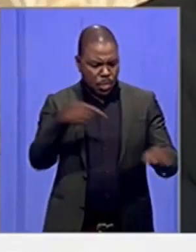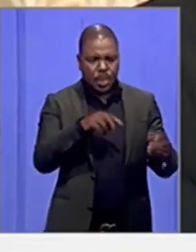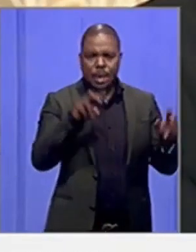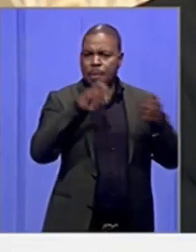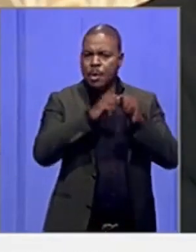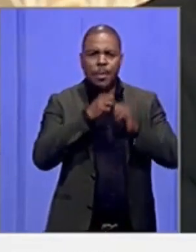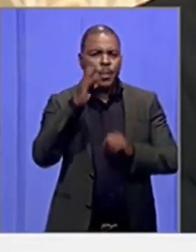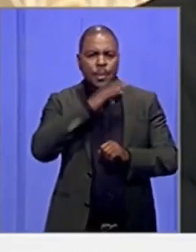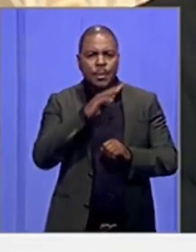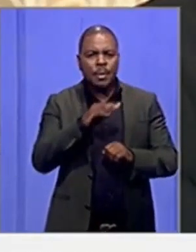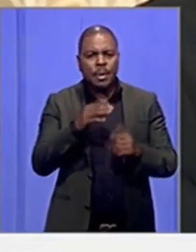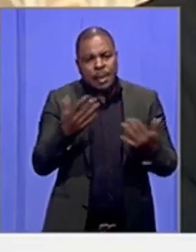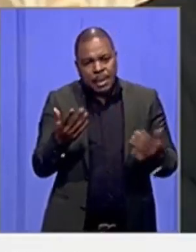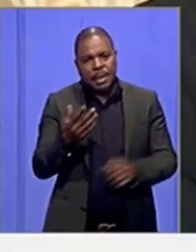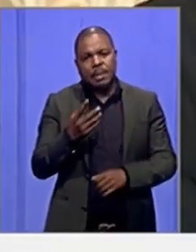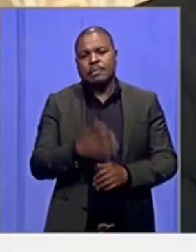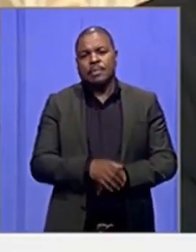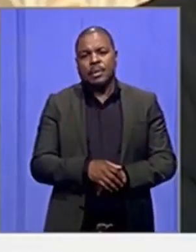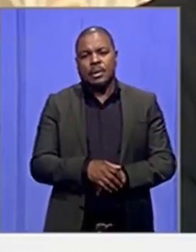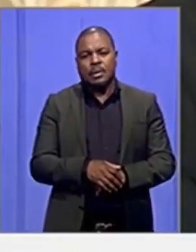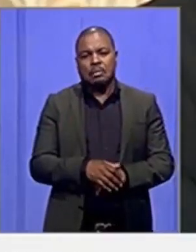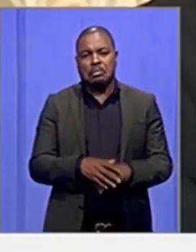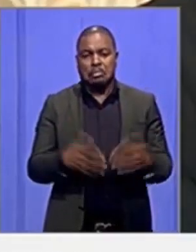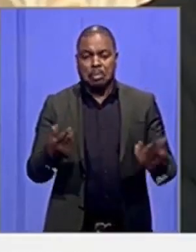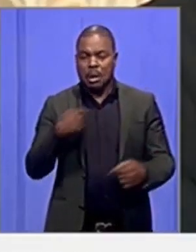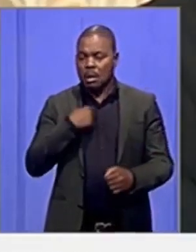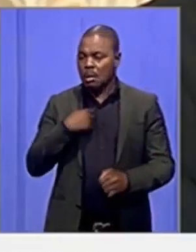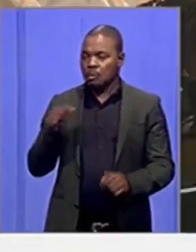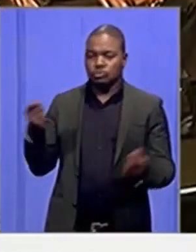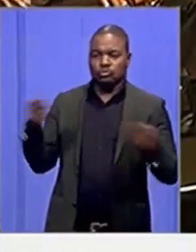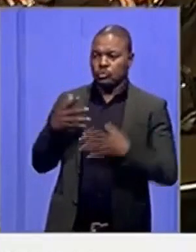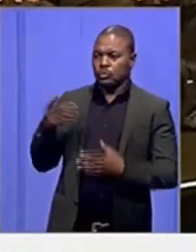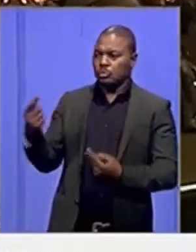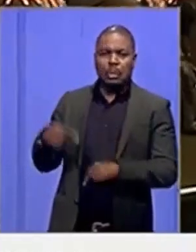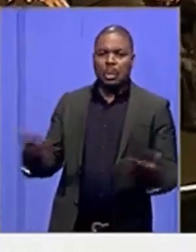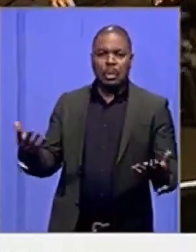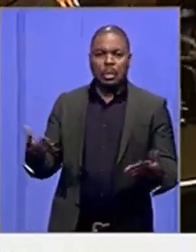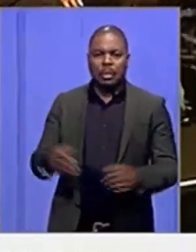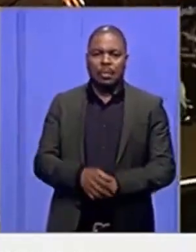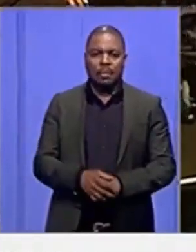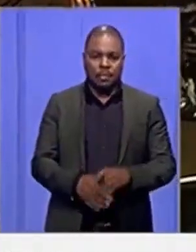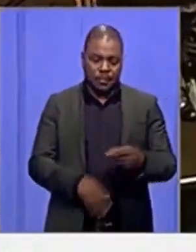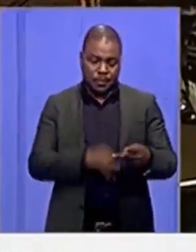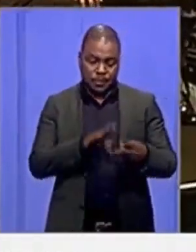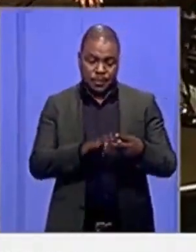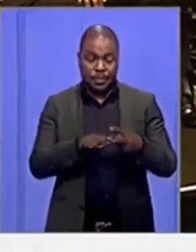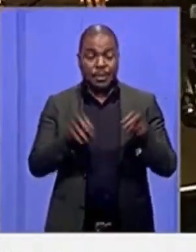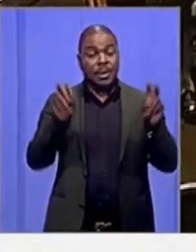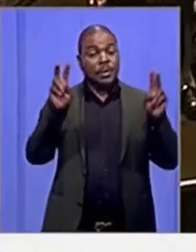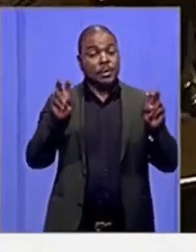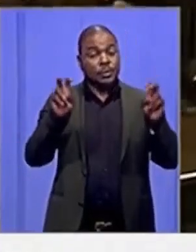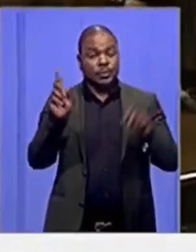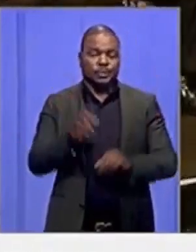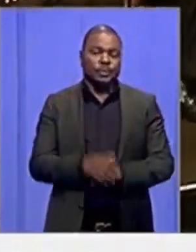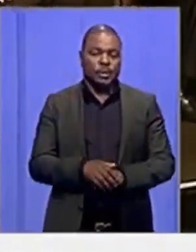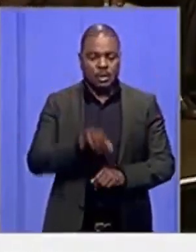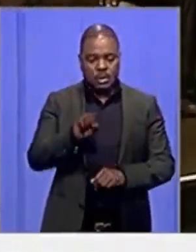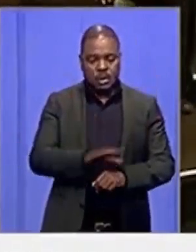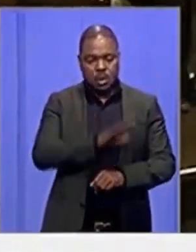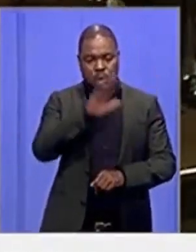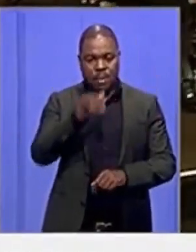So one year, of course, was taken by surprise. Se sengwe ke taba ya gore ditlhopha ka moka tsa Afrika